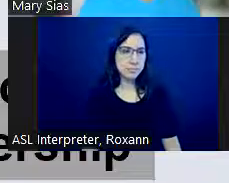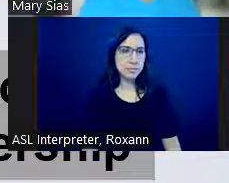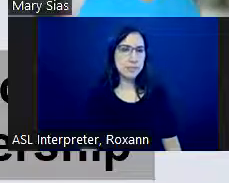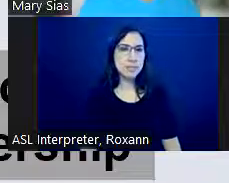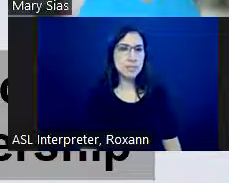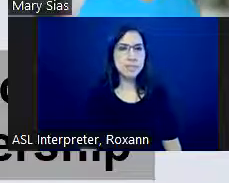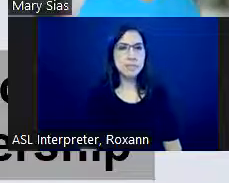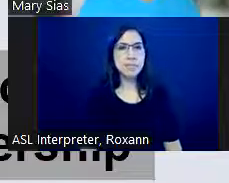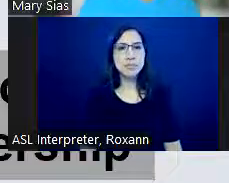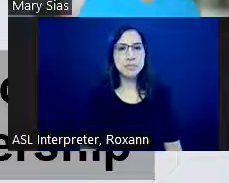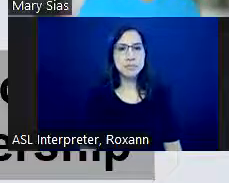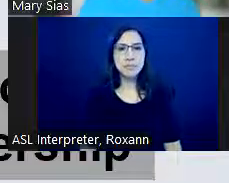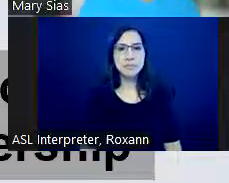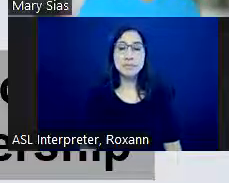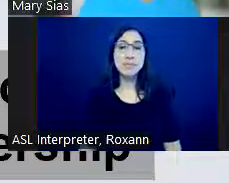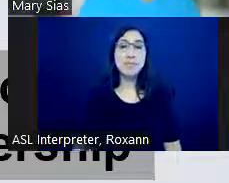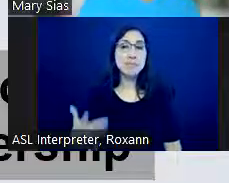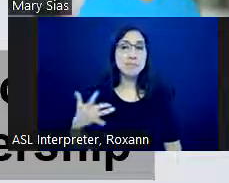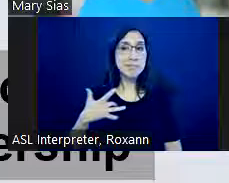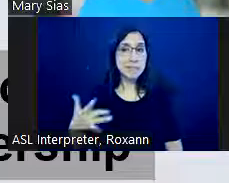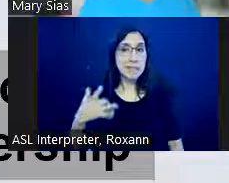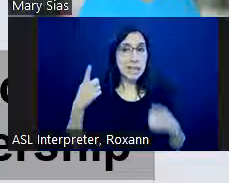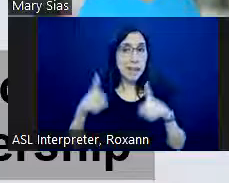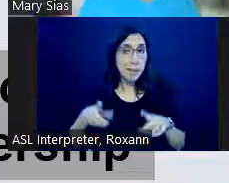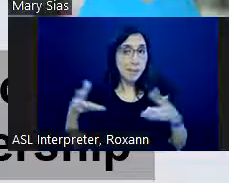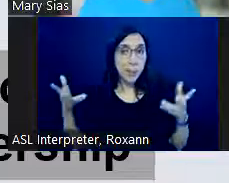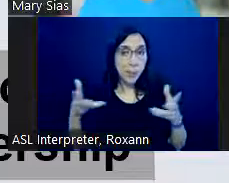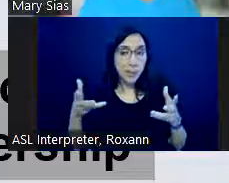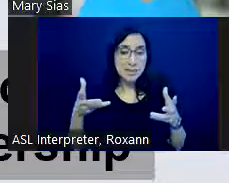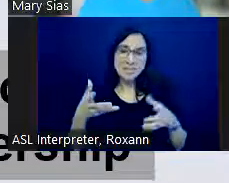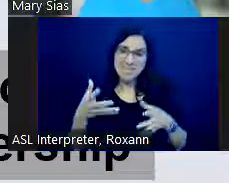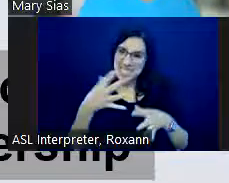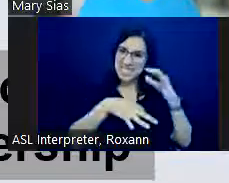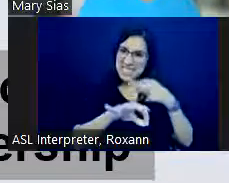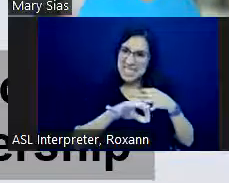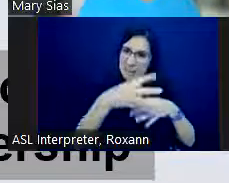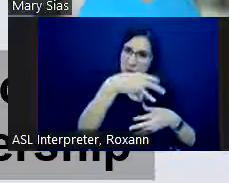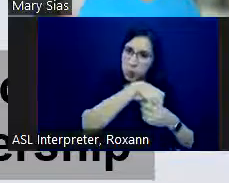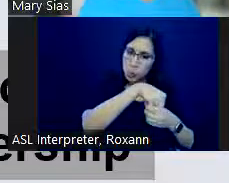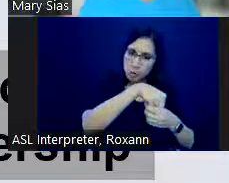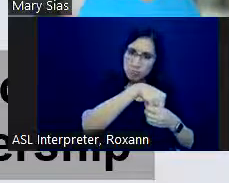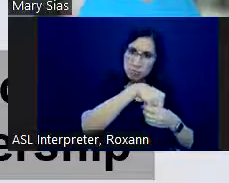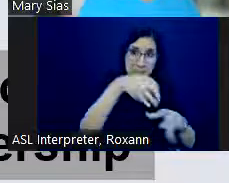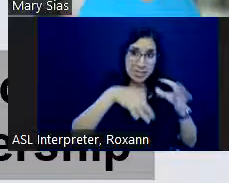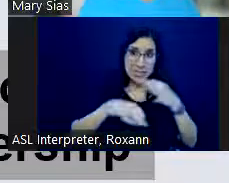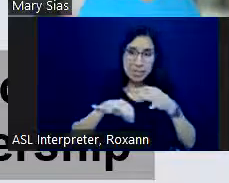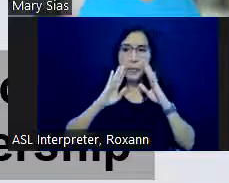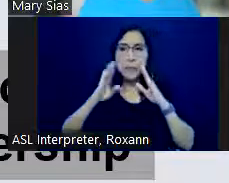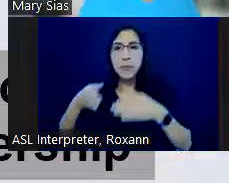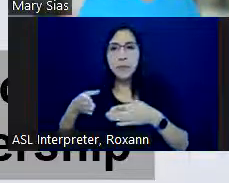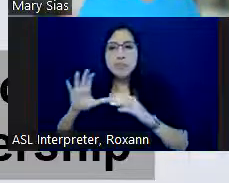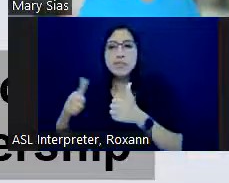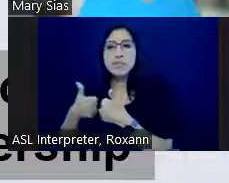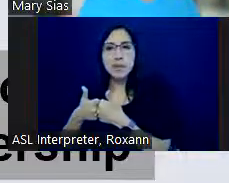But what happens is, instead of inclusion, we focus more on the challenges. And when